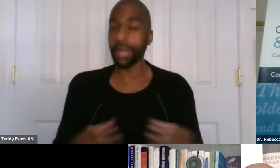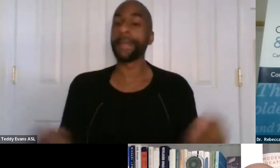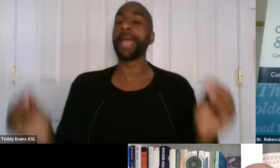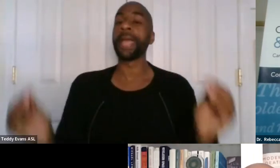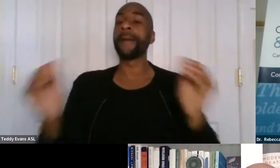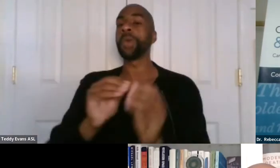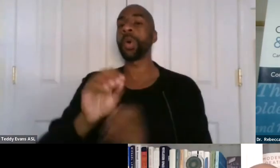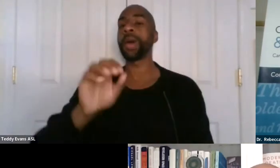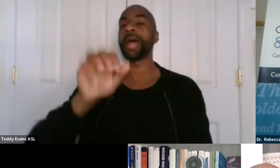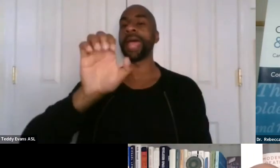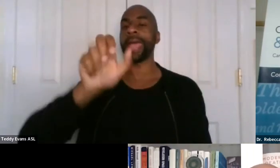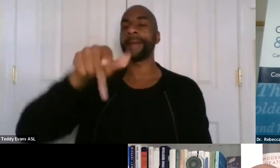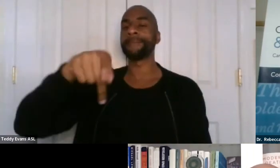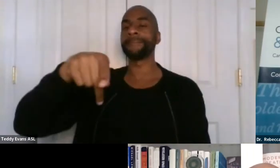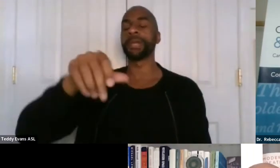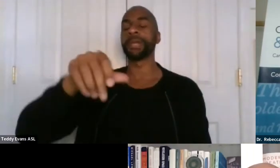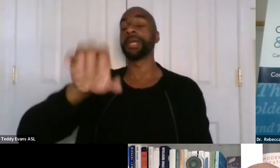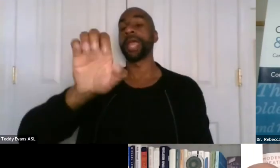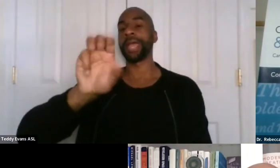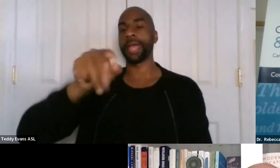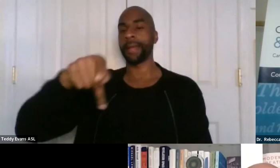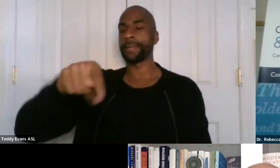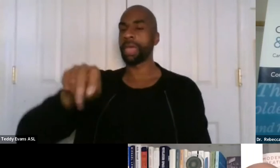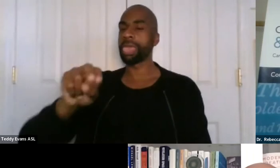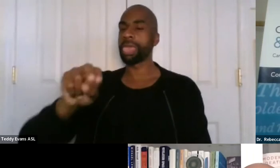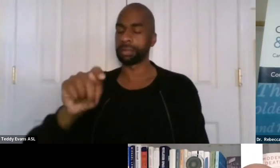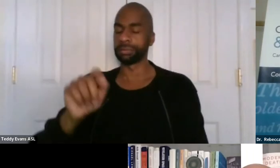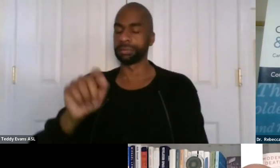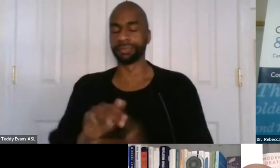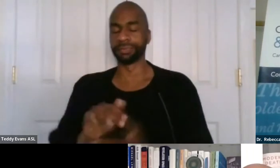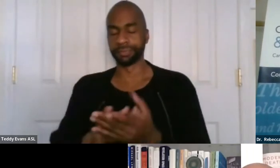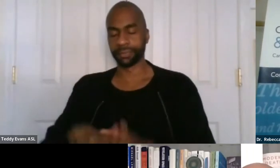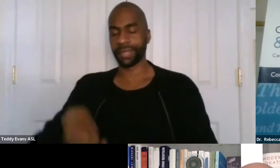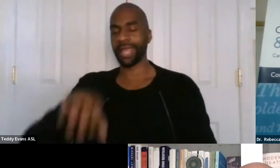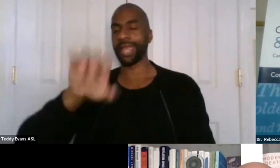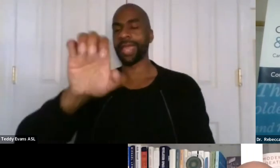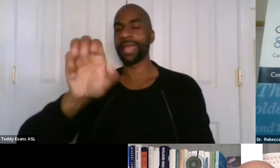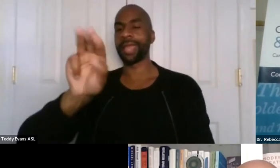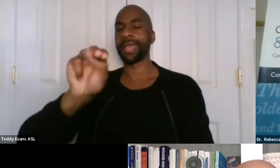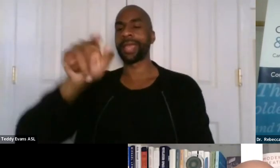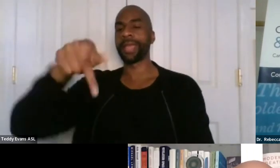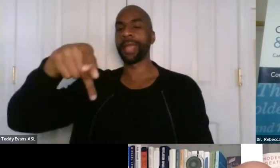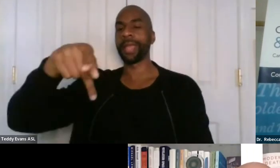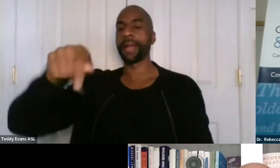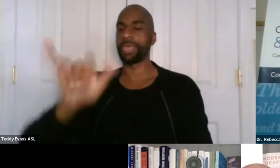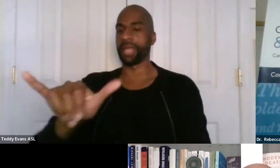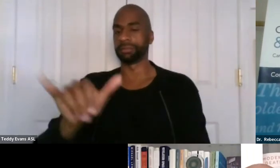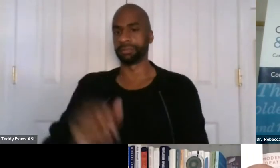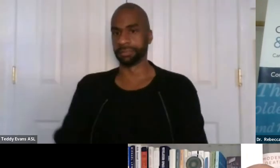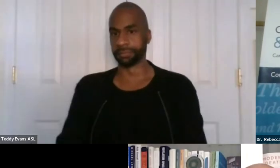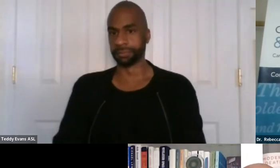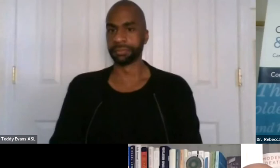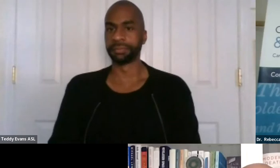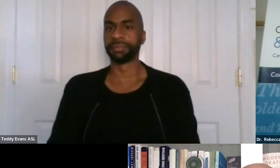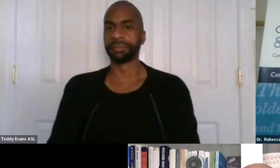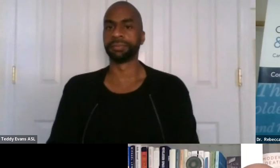that is going to enhance people's own ability to overcome pain. the other thing is that's one of the reasons why physical